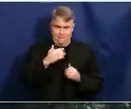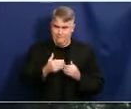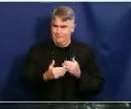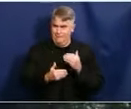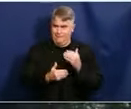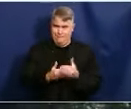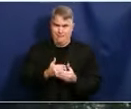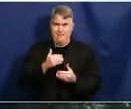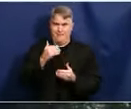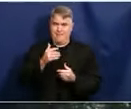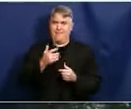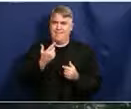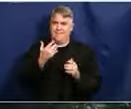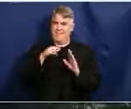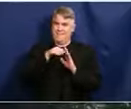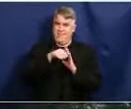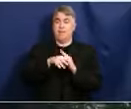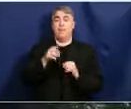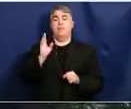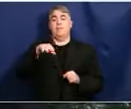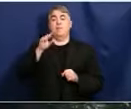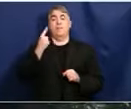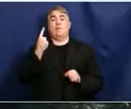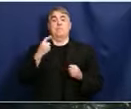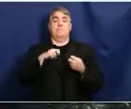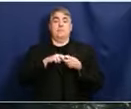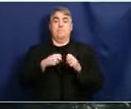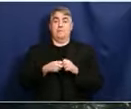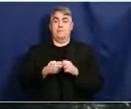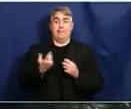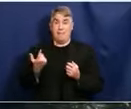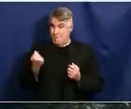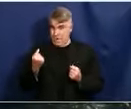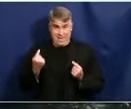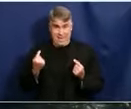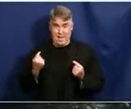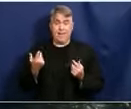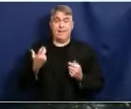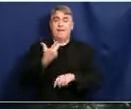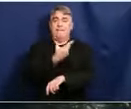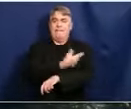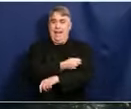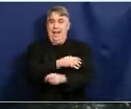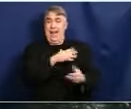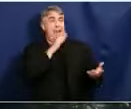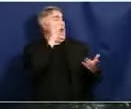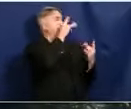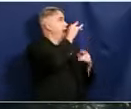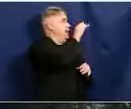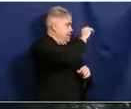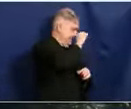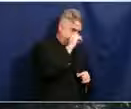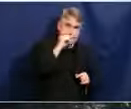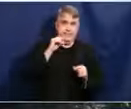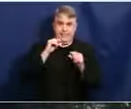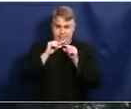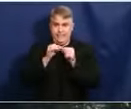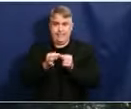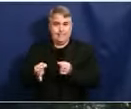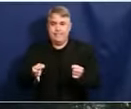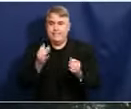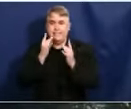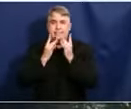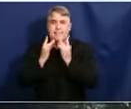With vaccines, we continue to have a shortage. We don't have enough certainly to meet the need, really trying to fulfill those second